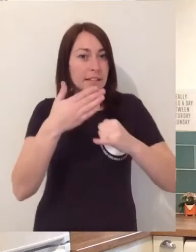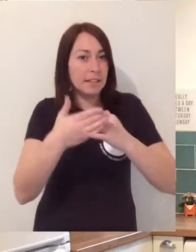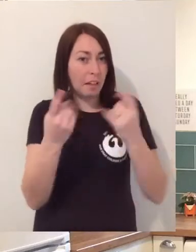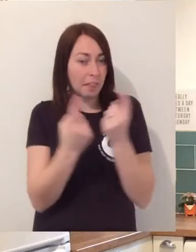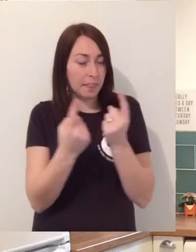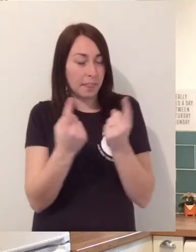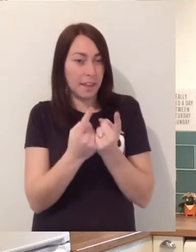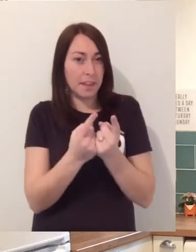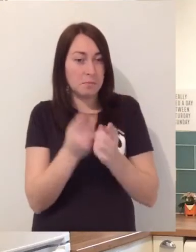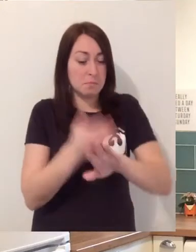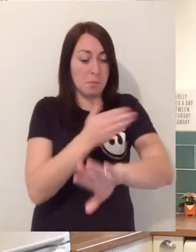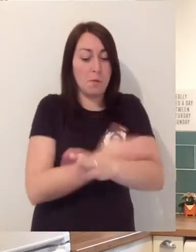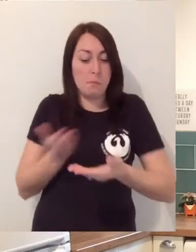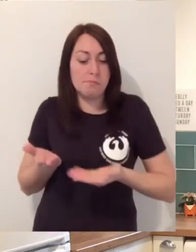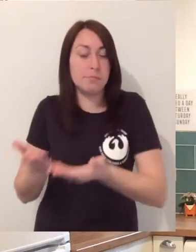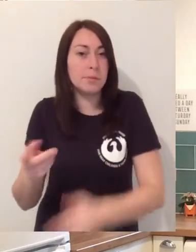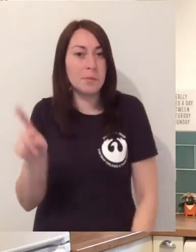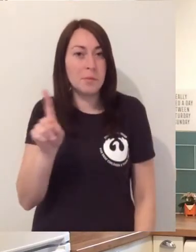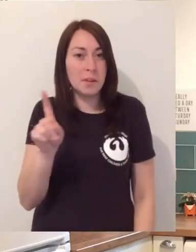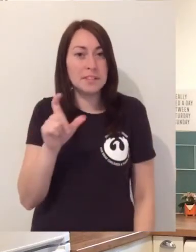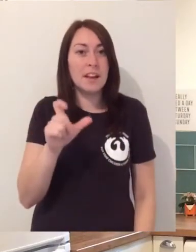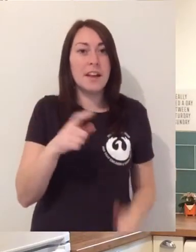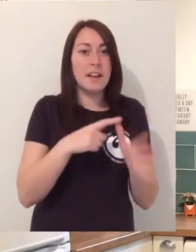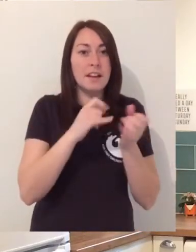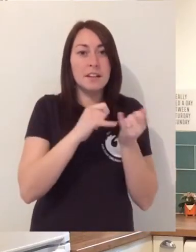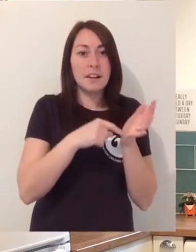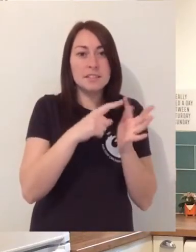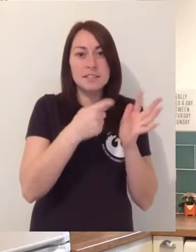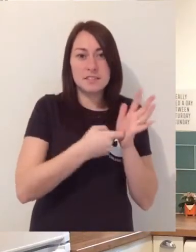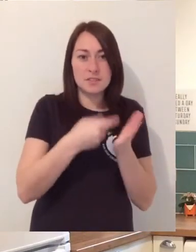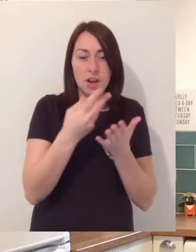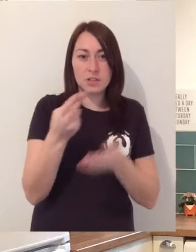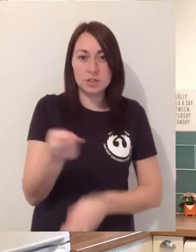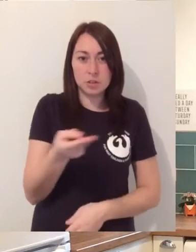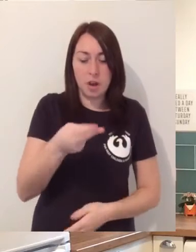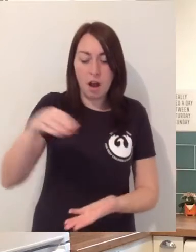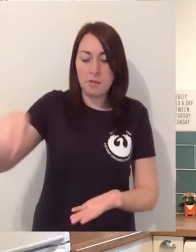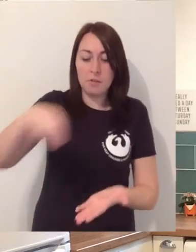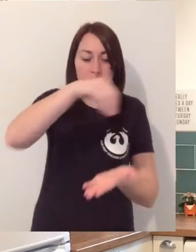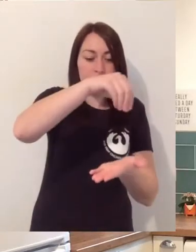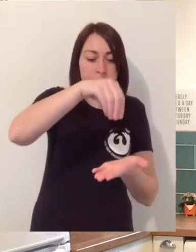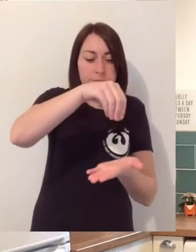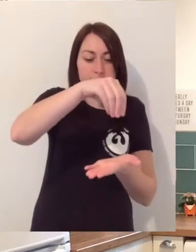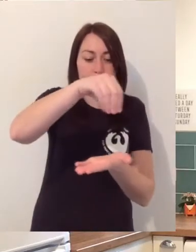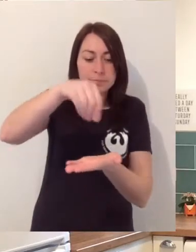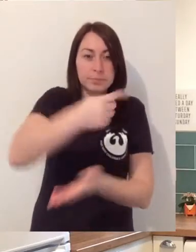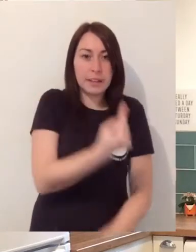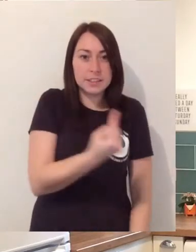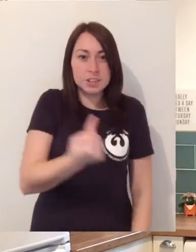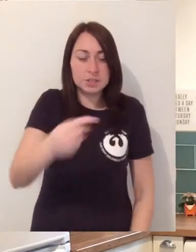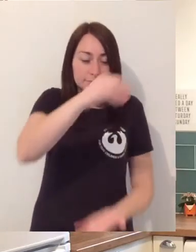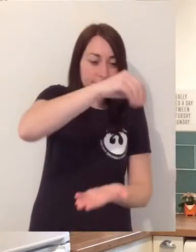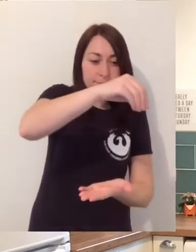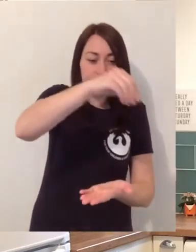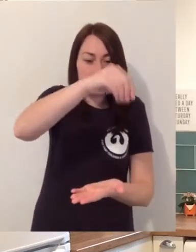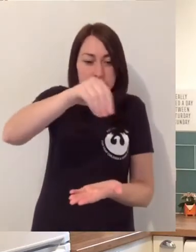all cut out. One last thing to do before they go in the oven is you want to get some caster sugar. Just use your fingers and pinch a little bit and sprinkle